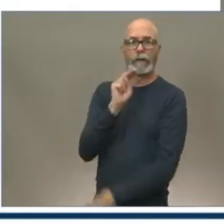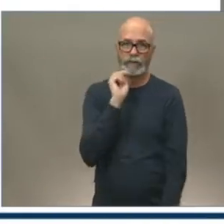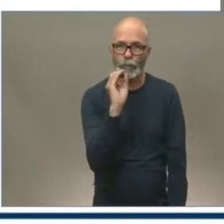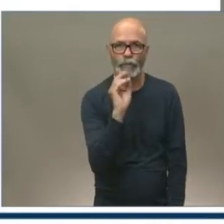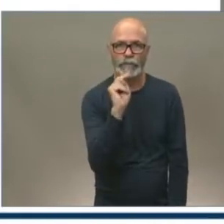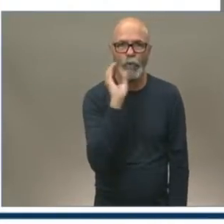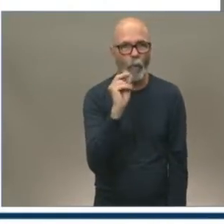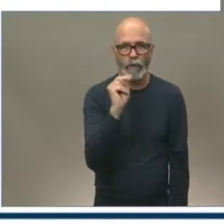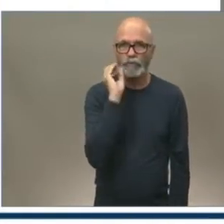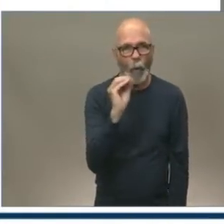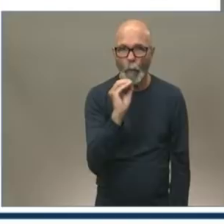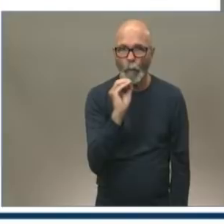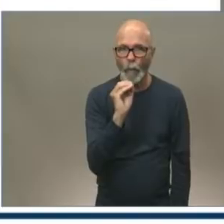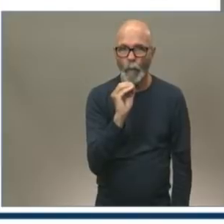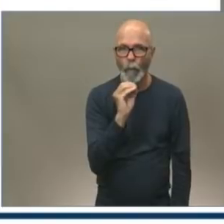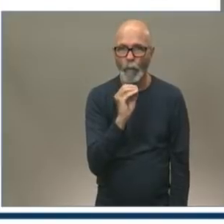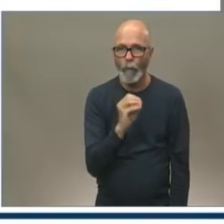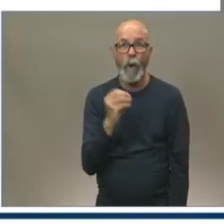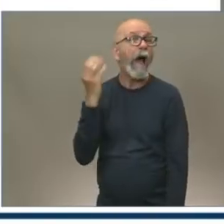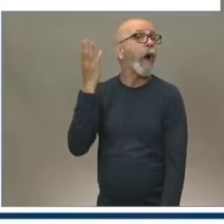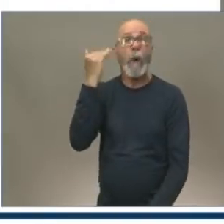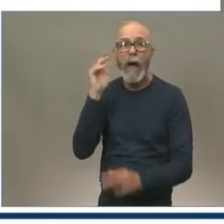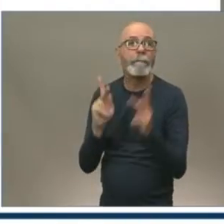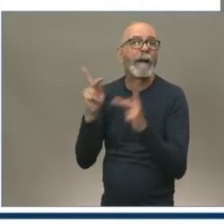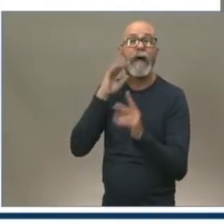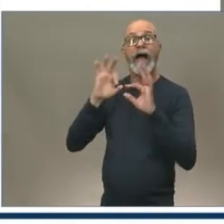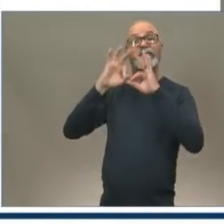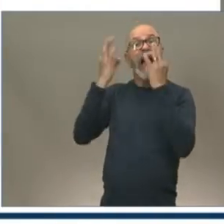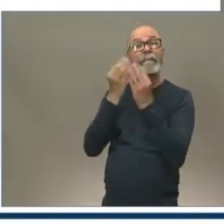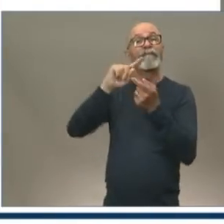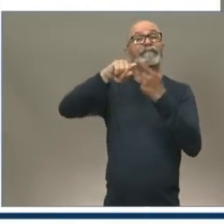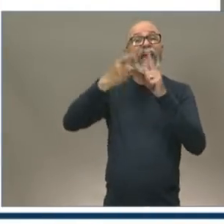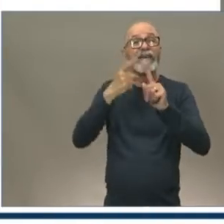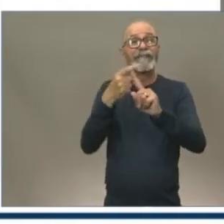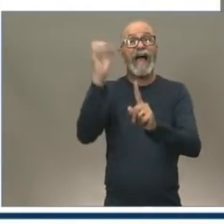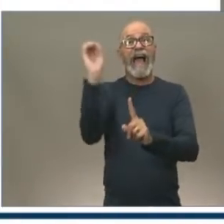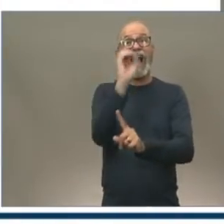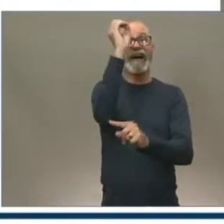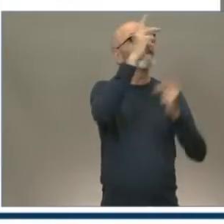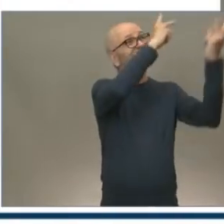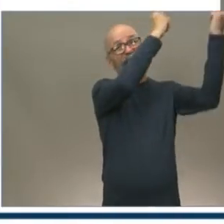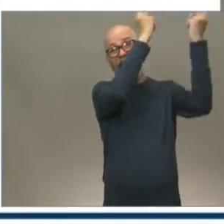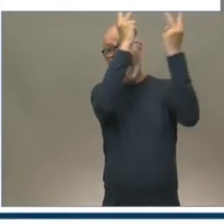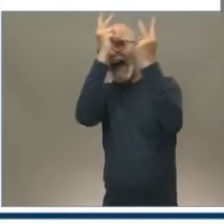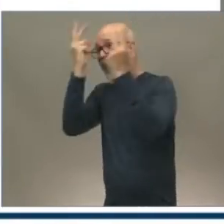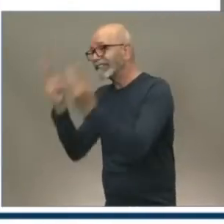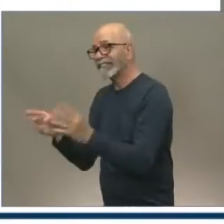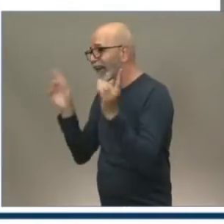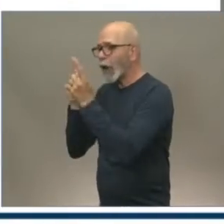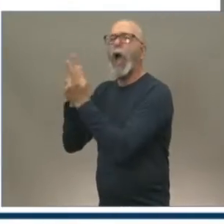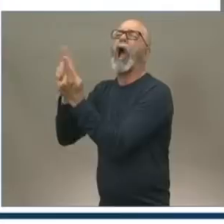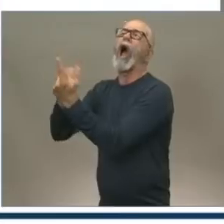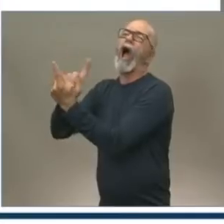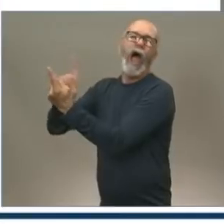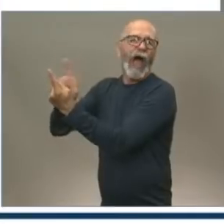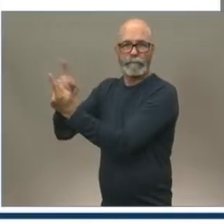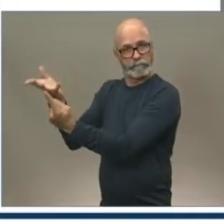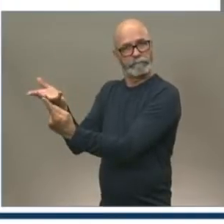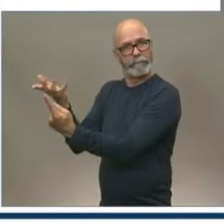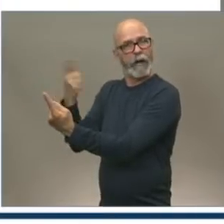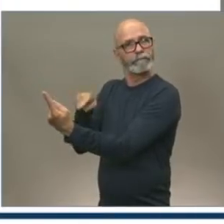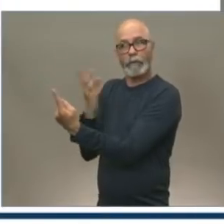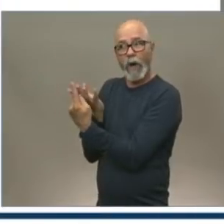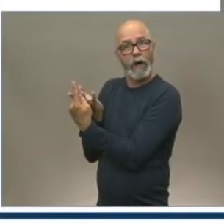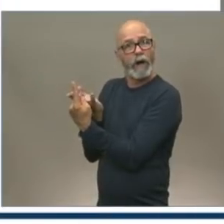family and friends gathering with people who had recently come from Ontario. So we need to enforce the quarantining piece, but we need